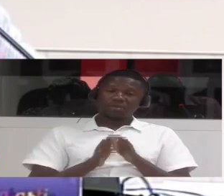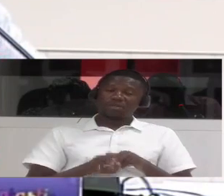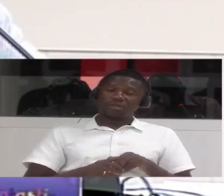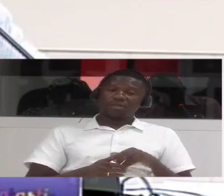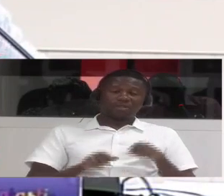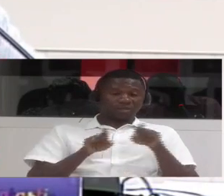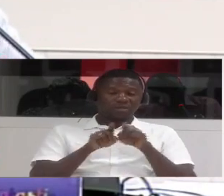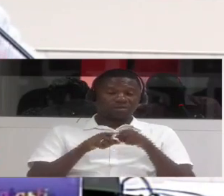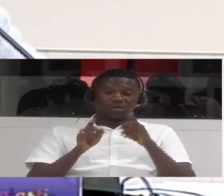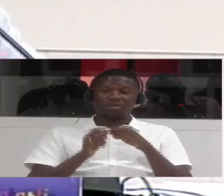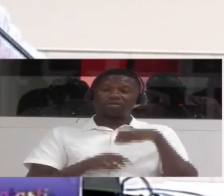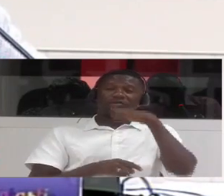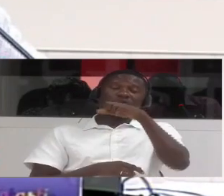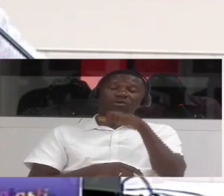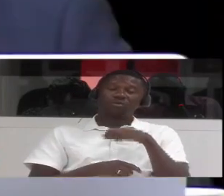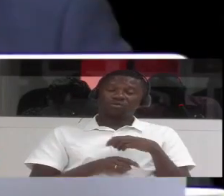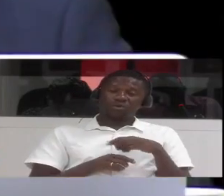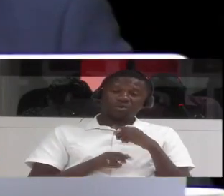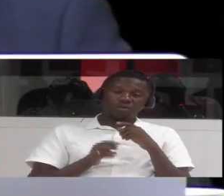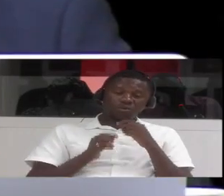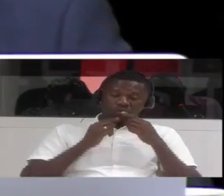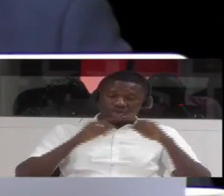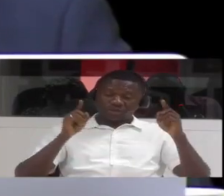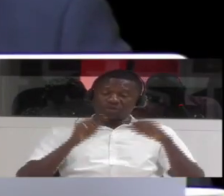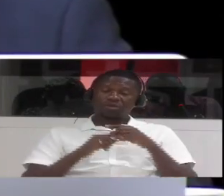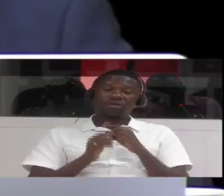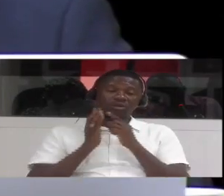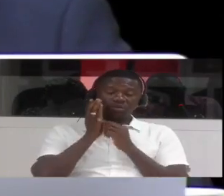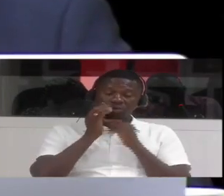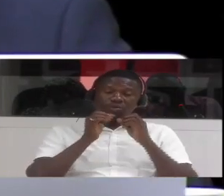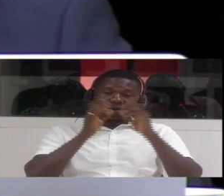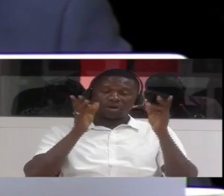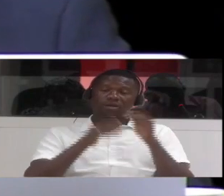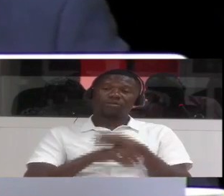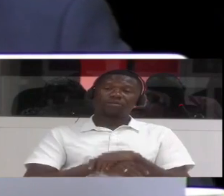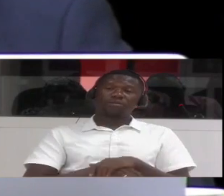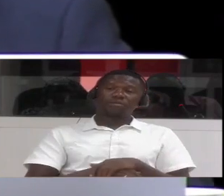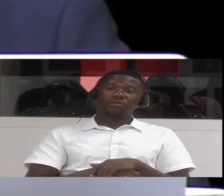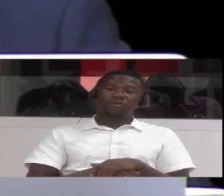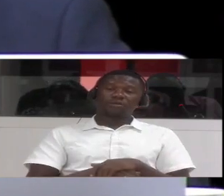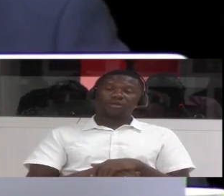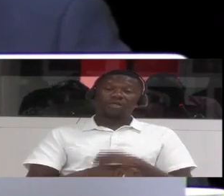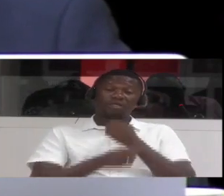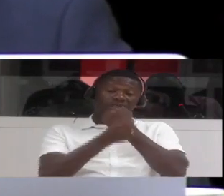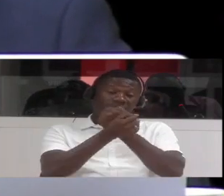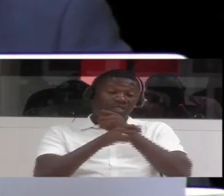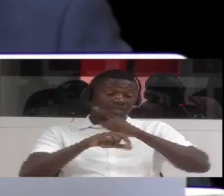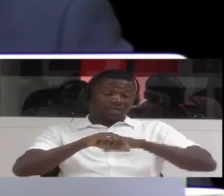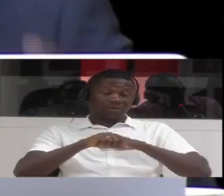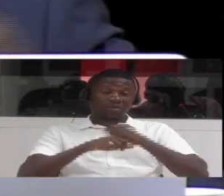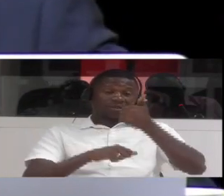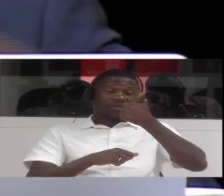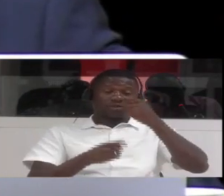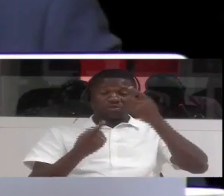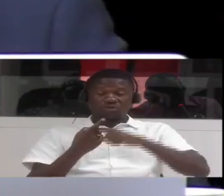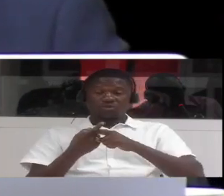publication and broadcasting. And from jail terms of 6 months or a fine of $500